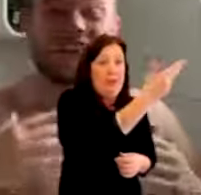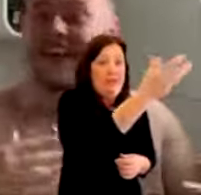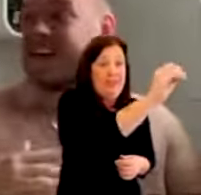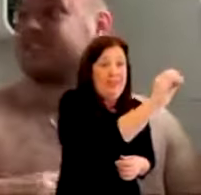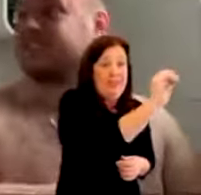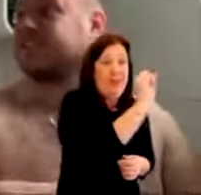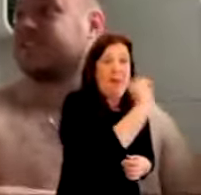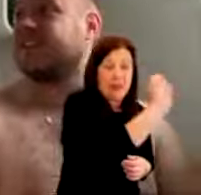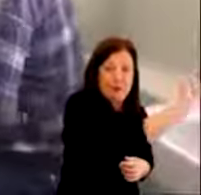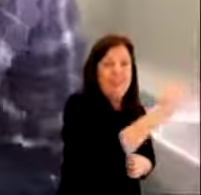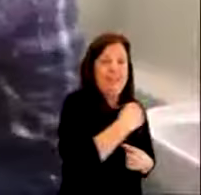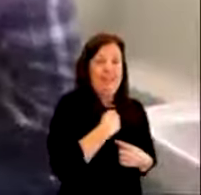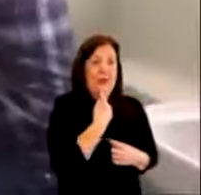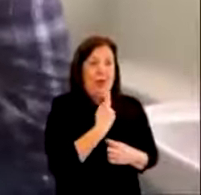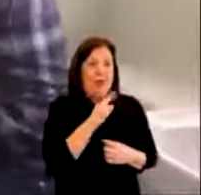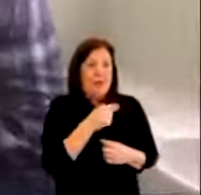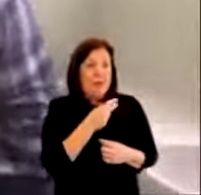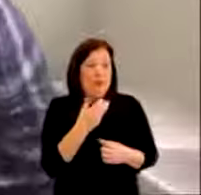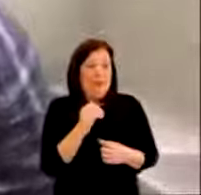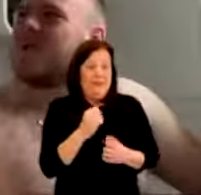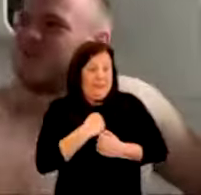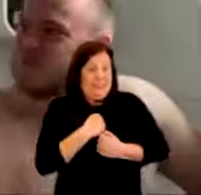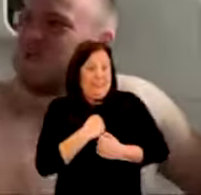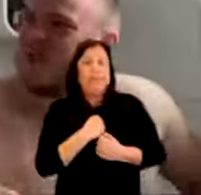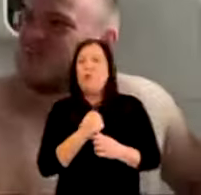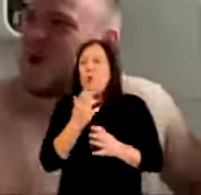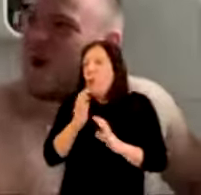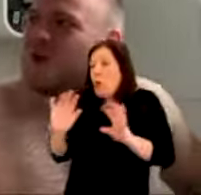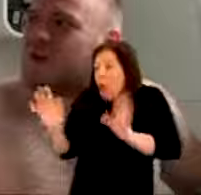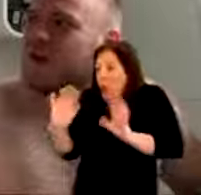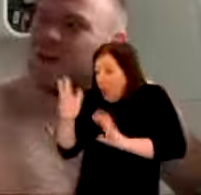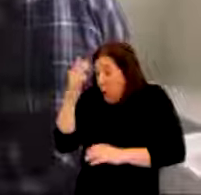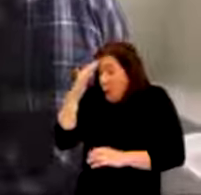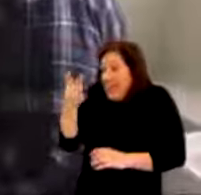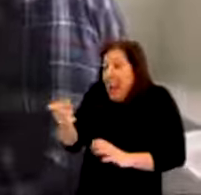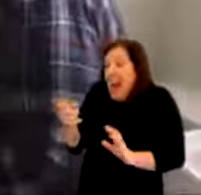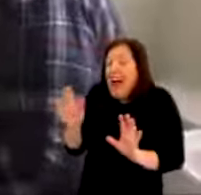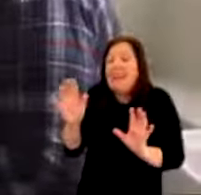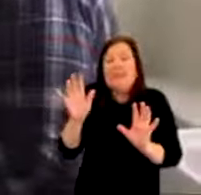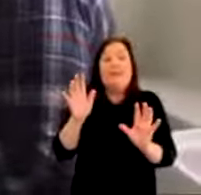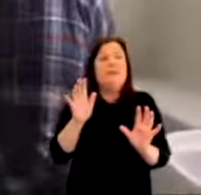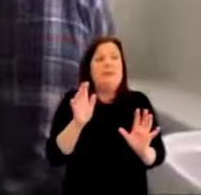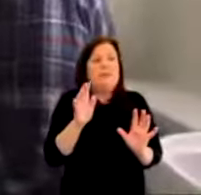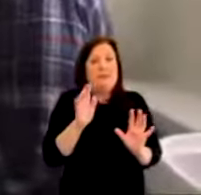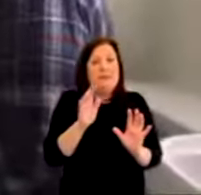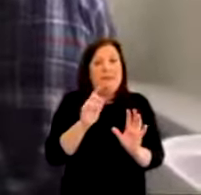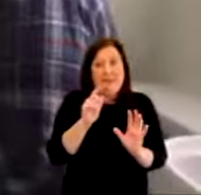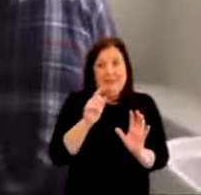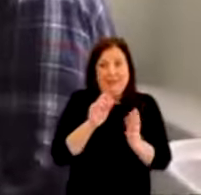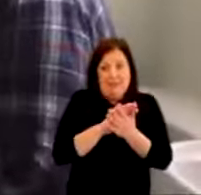£1,250 each. No, Matty. What do you mean, no? I mean, it